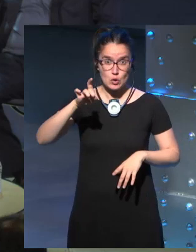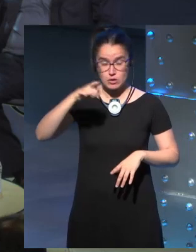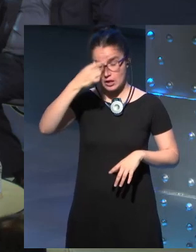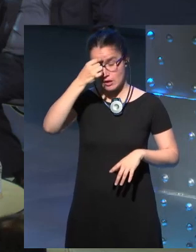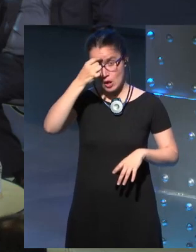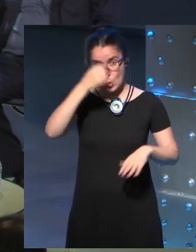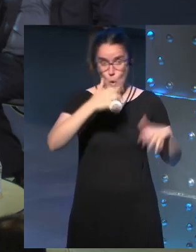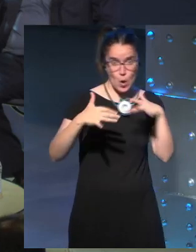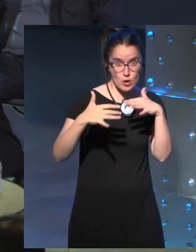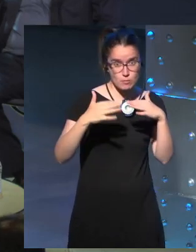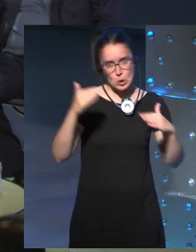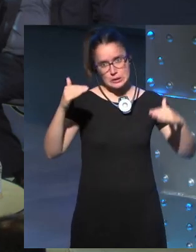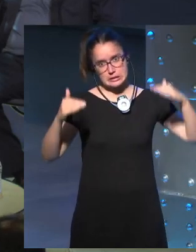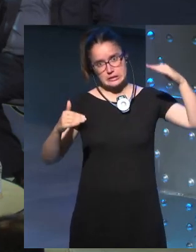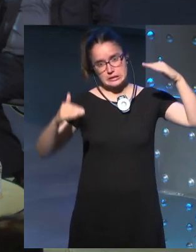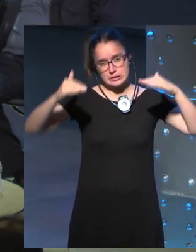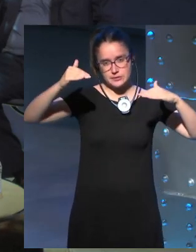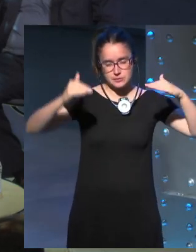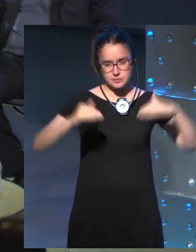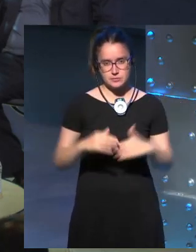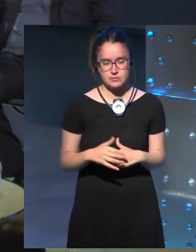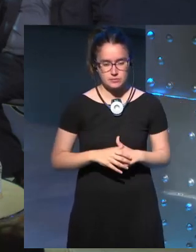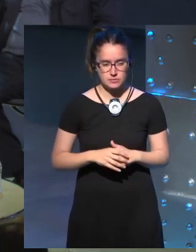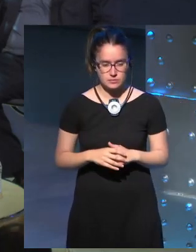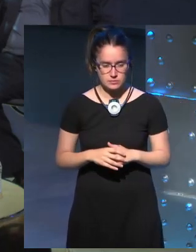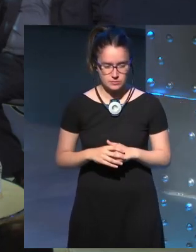same level, the coach and the player?